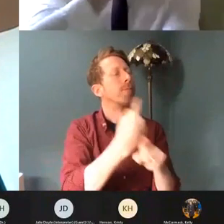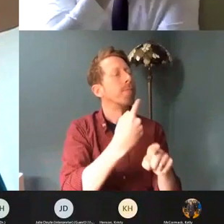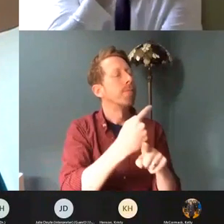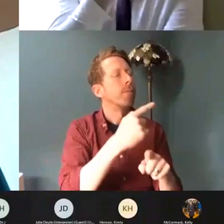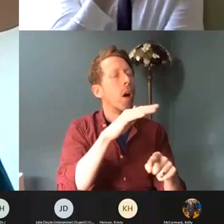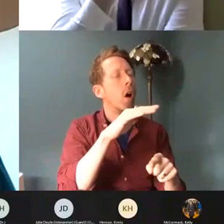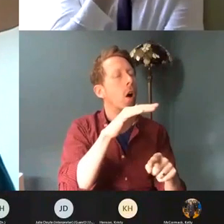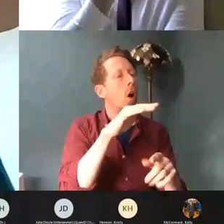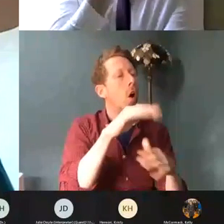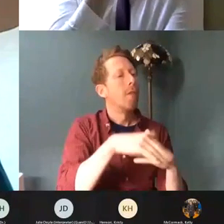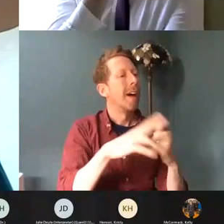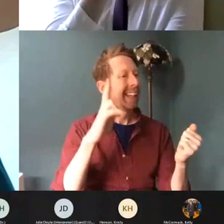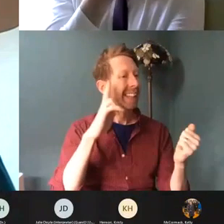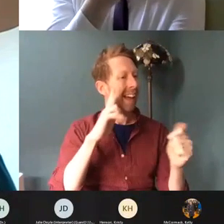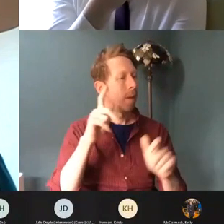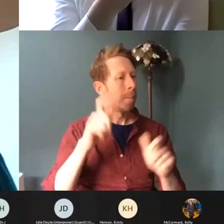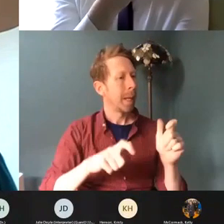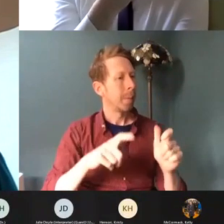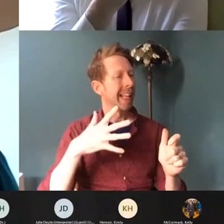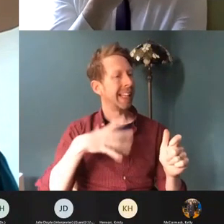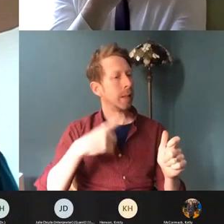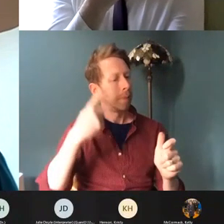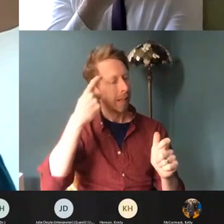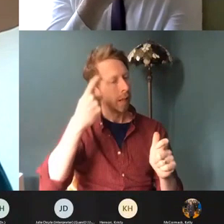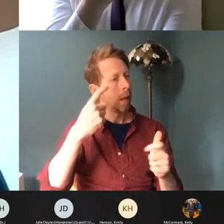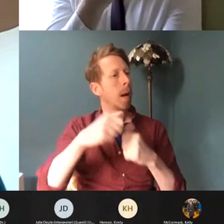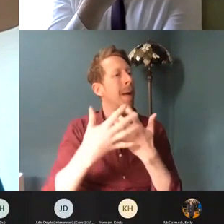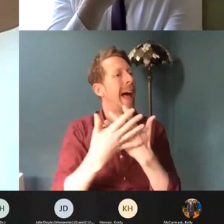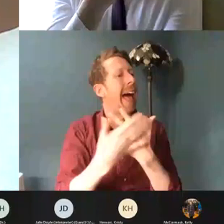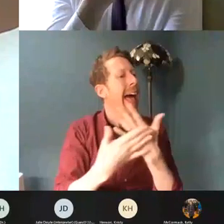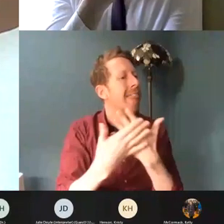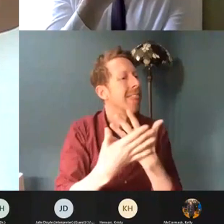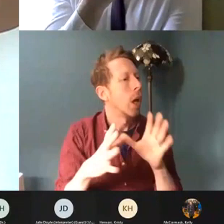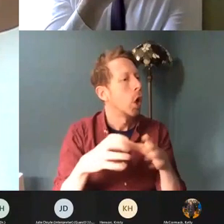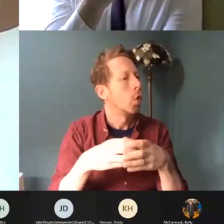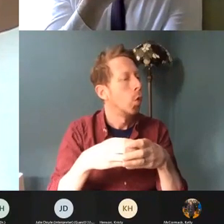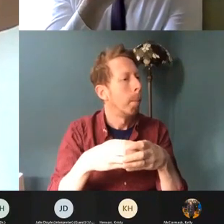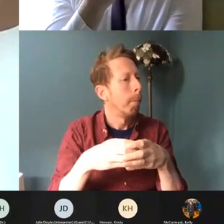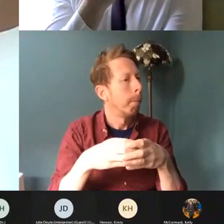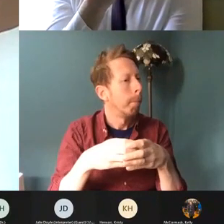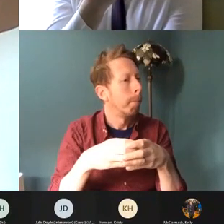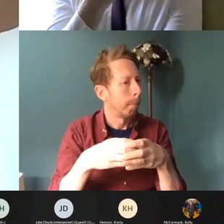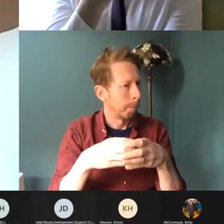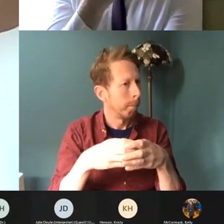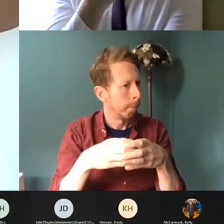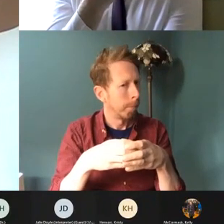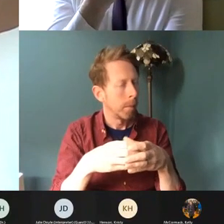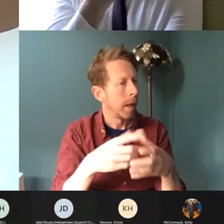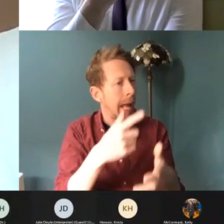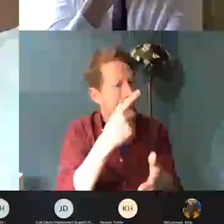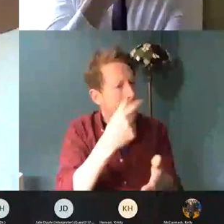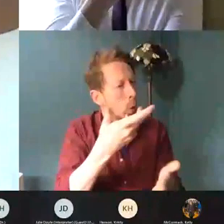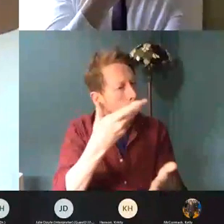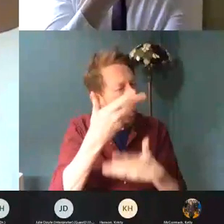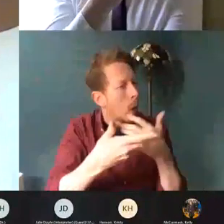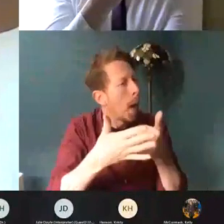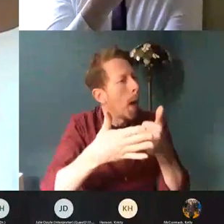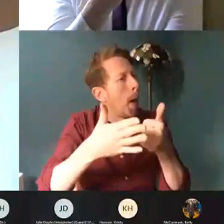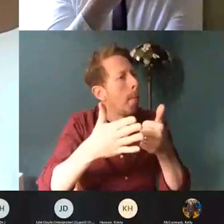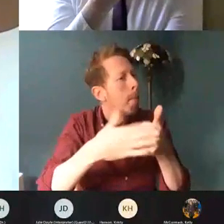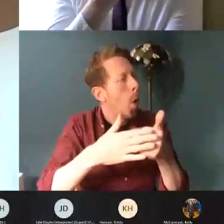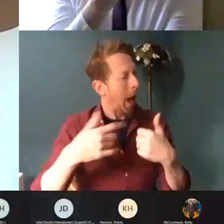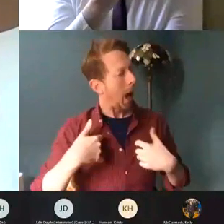that deaf people should be considered an ethnic group. I wonder if you'd like to expand on that a little